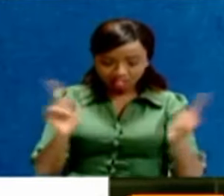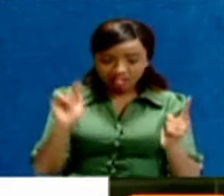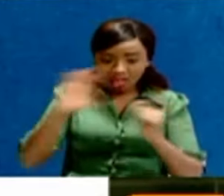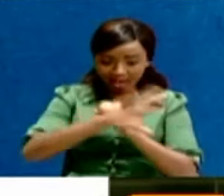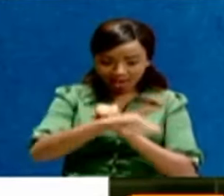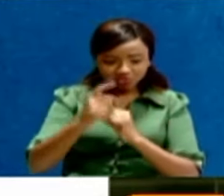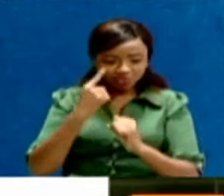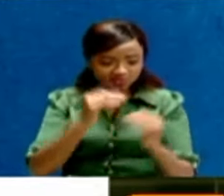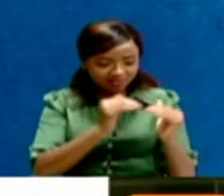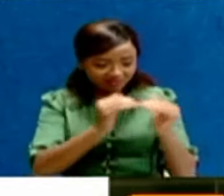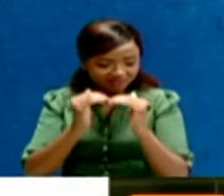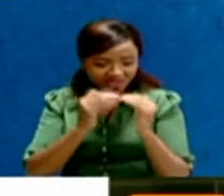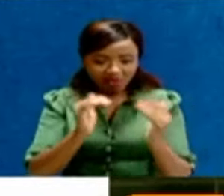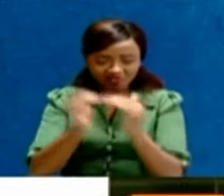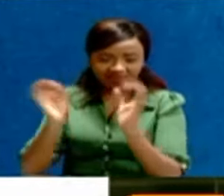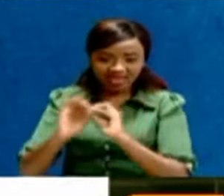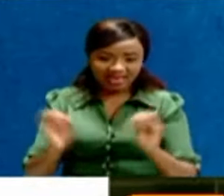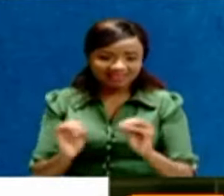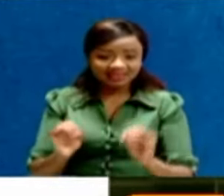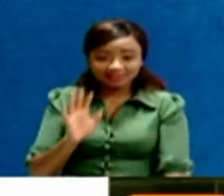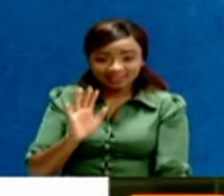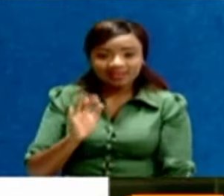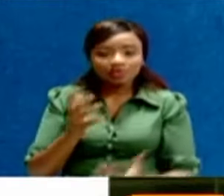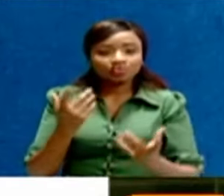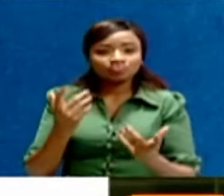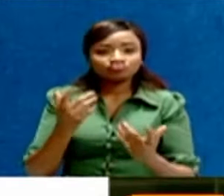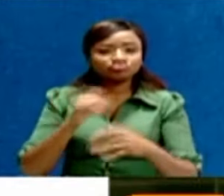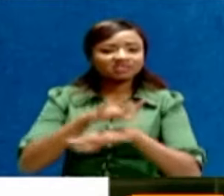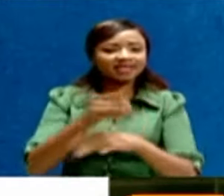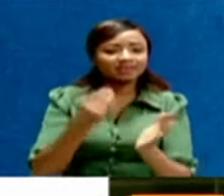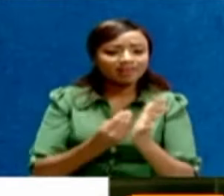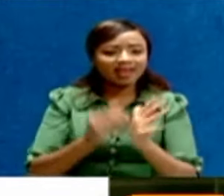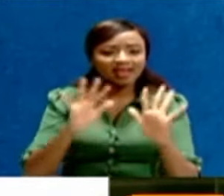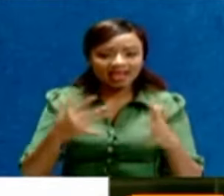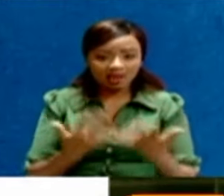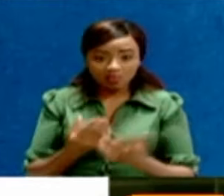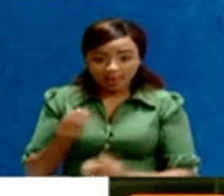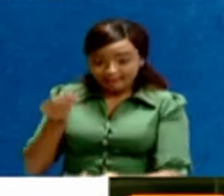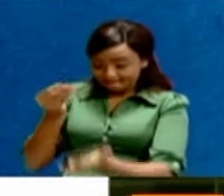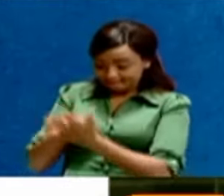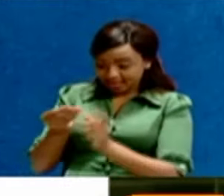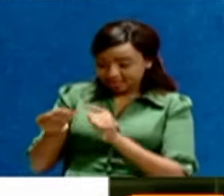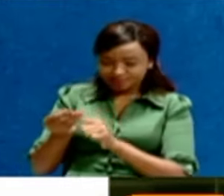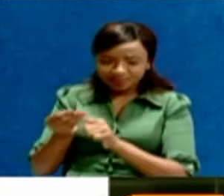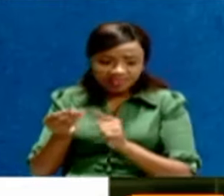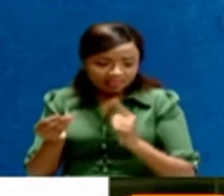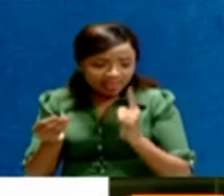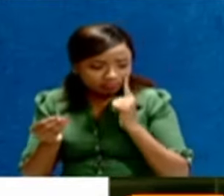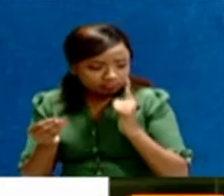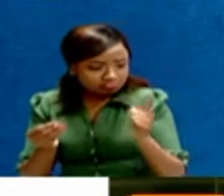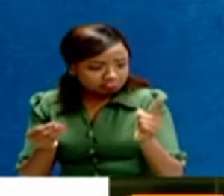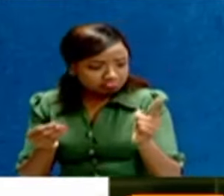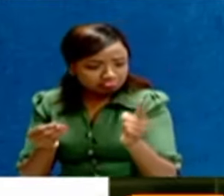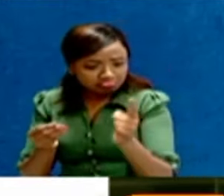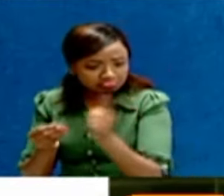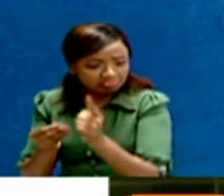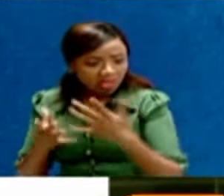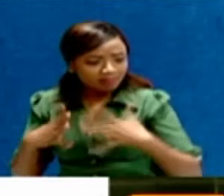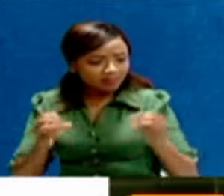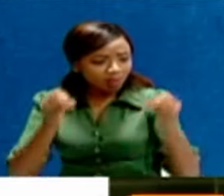it is fair or unfair? You do what we call, you divide that money per head, what we call per capita